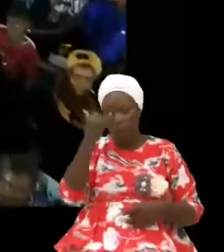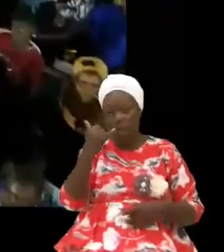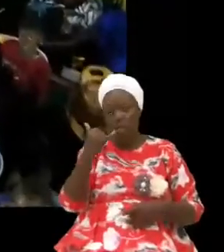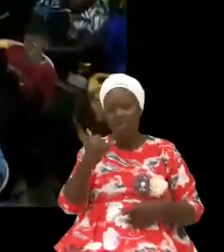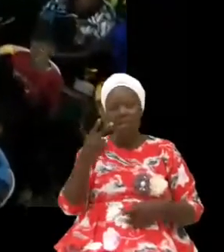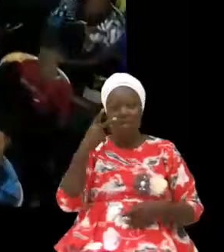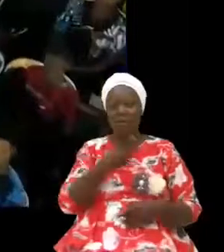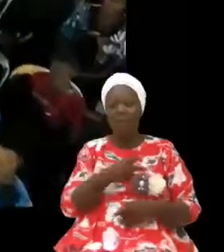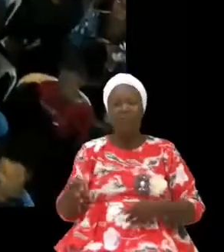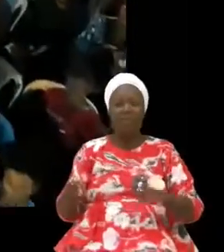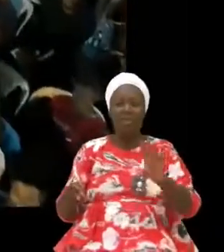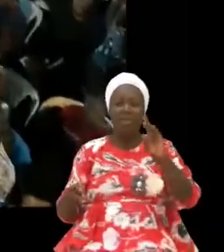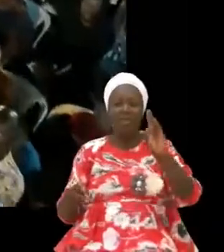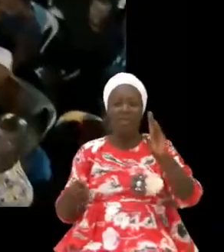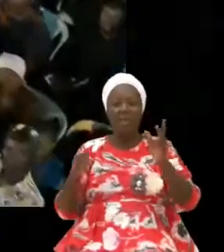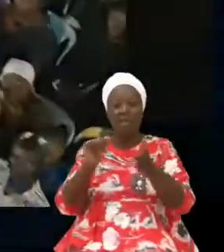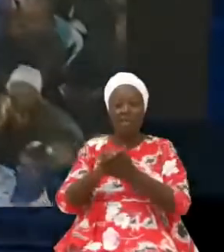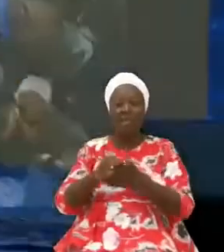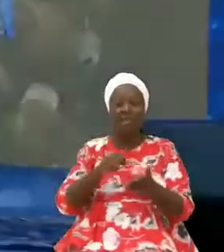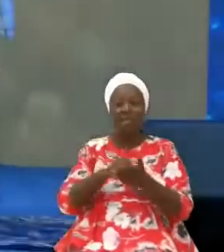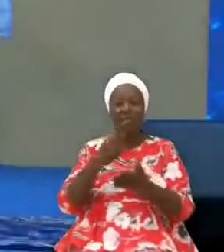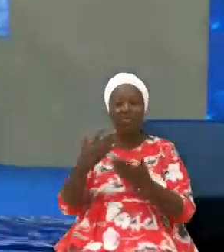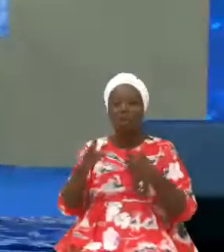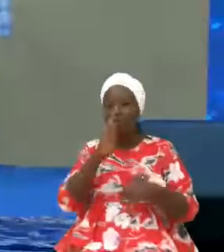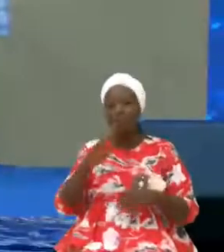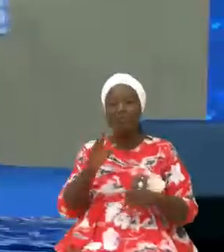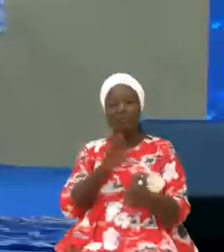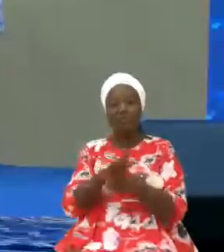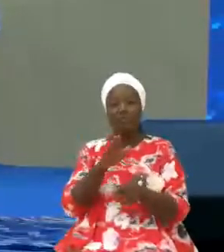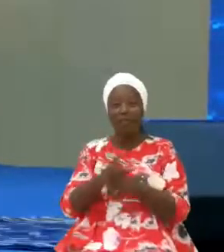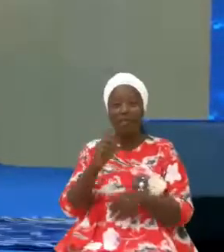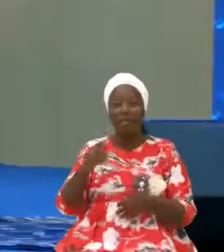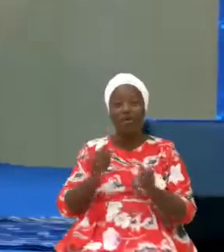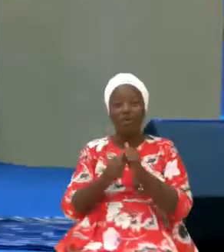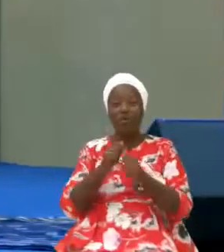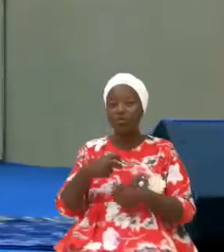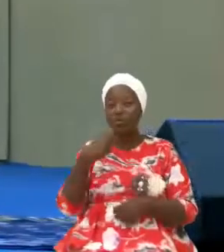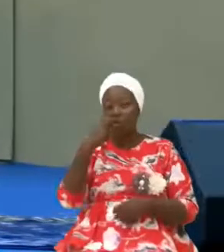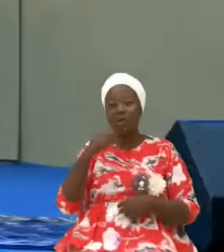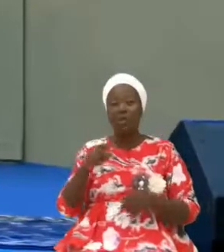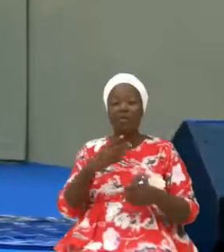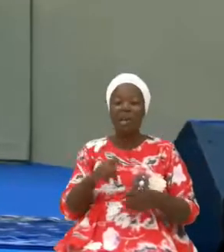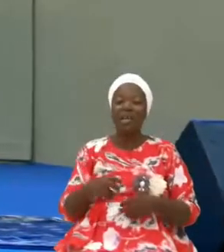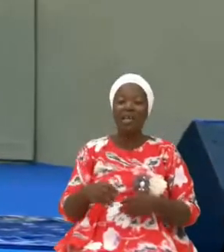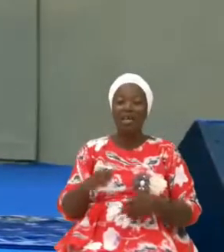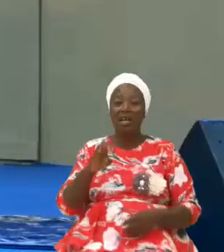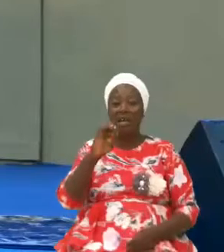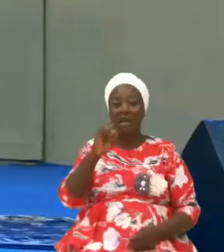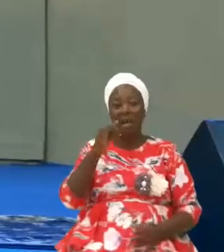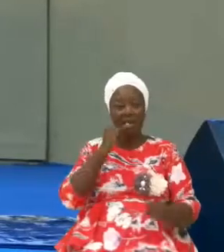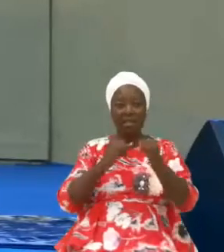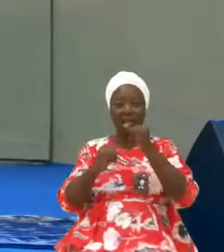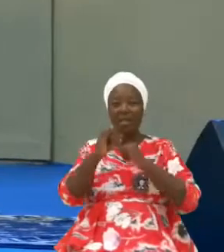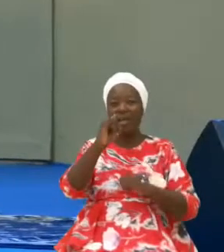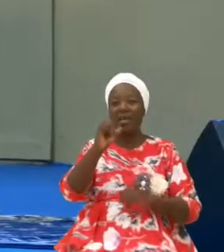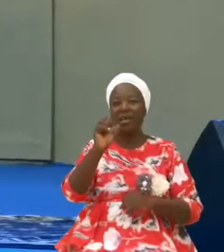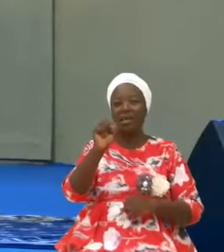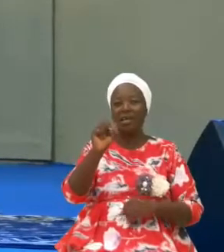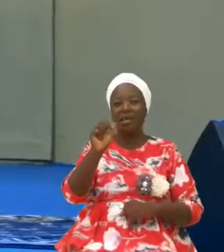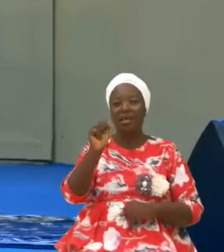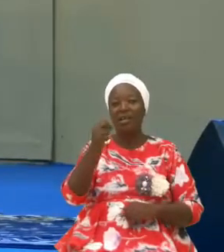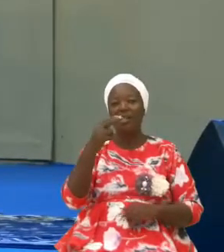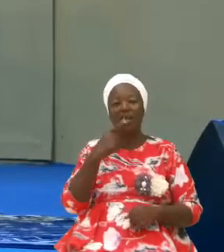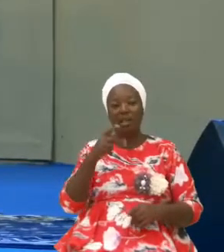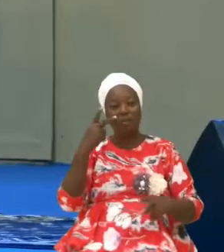that were sick. Why? Look at verse 17. That it might be fulfilled, which was spoken by Isaiah